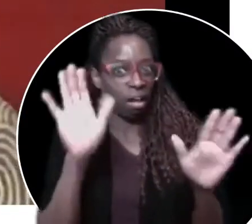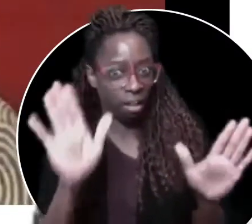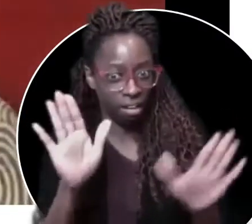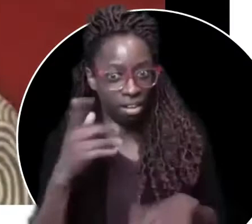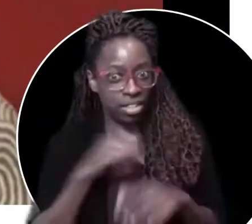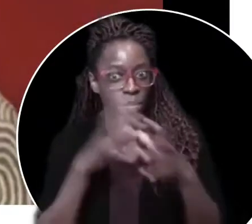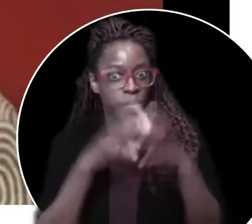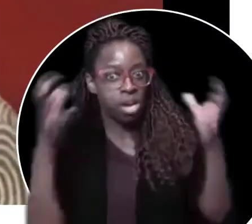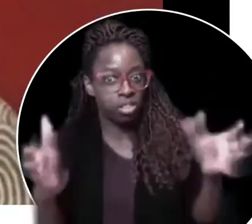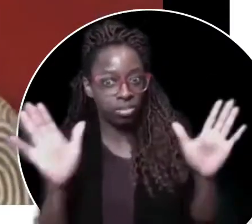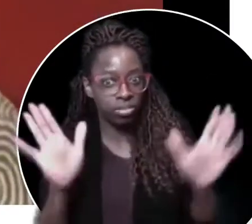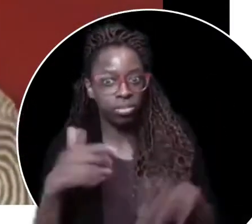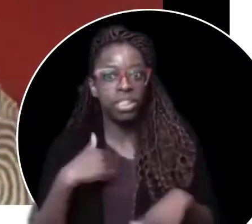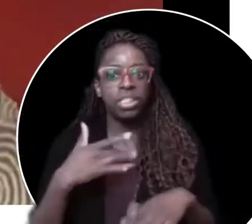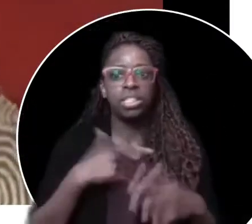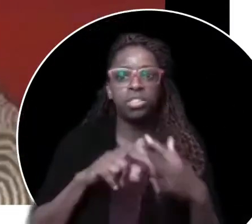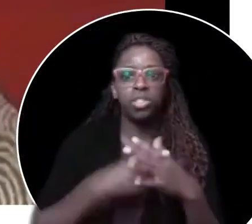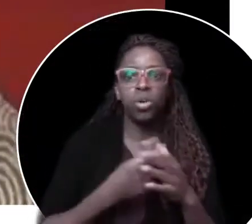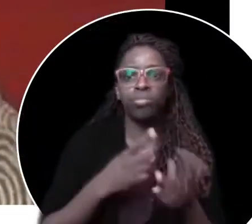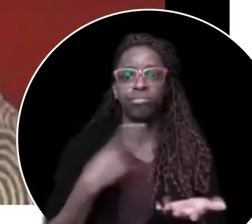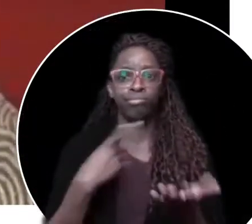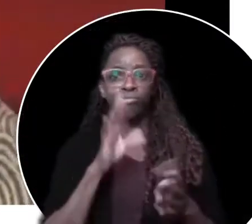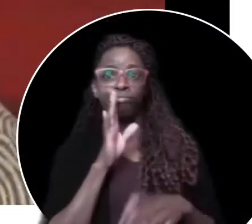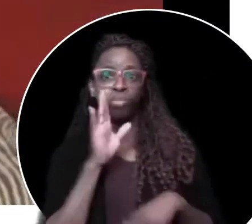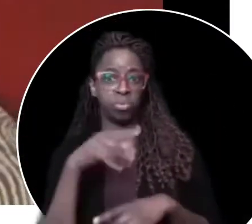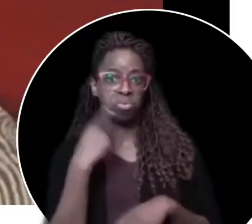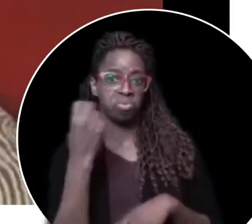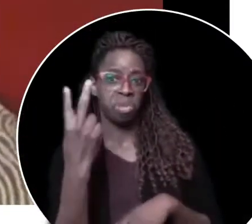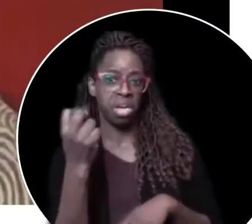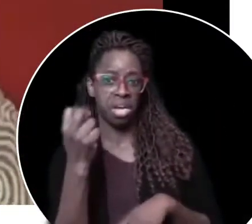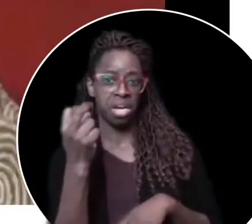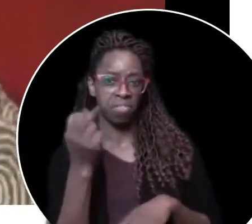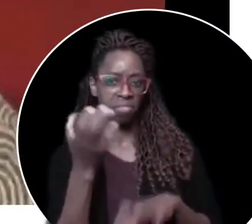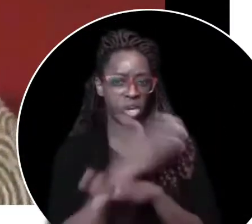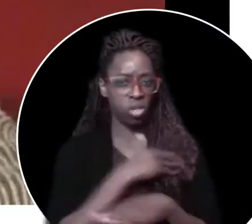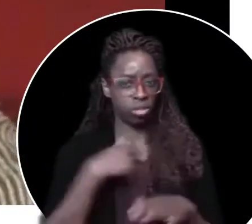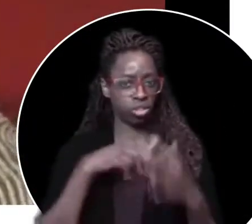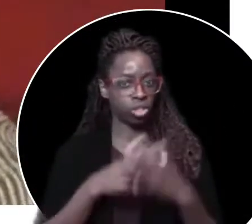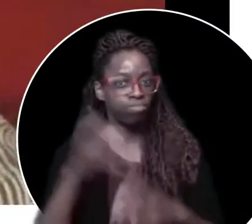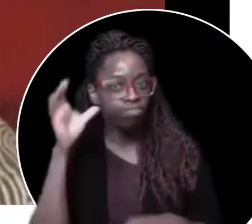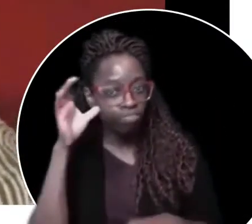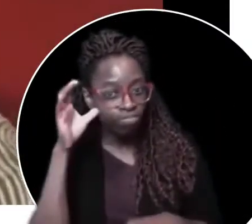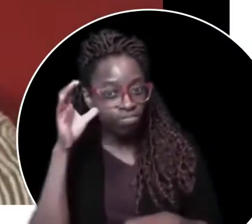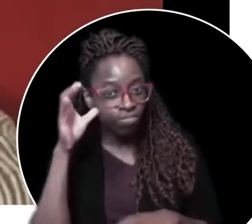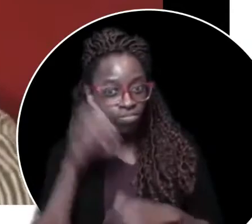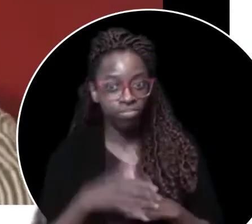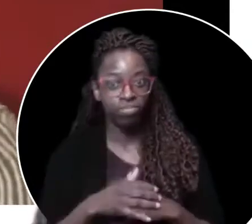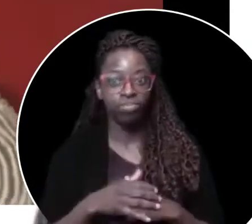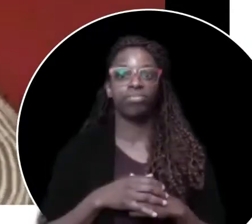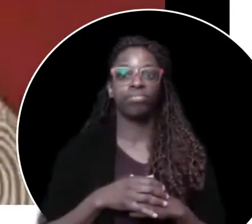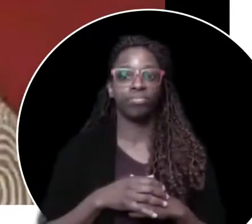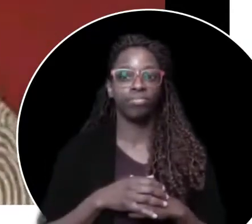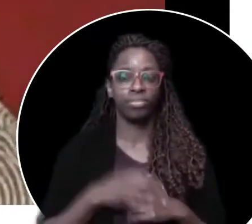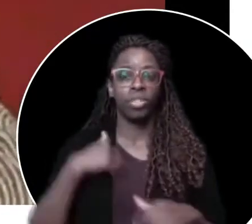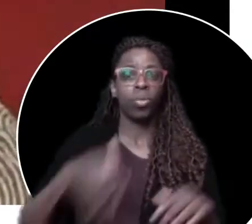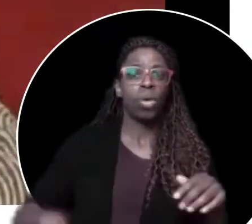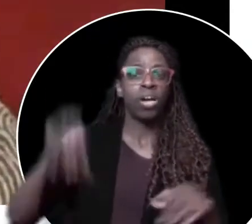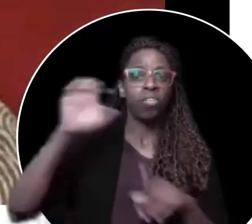environment and in a space, Europe / Italy / Milan / Eritrean Ethiopian community,